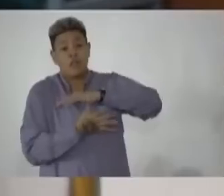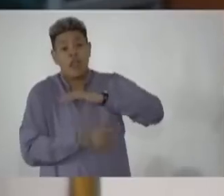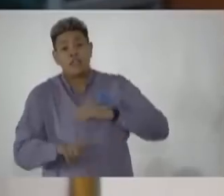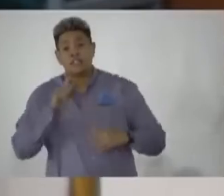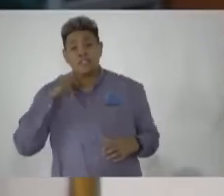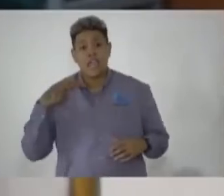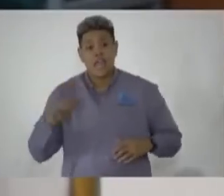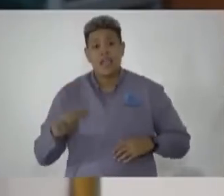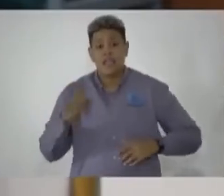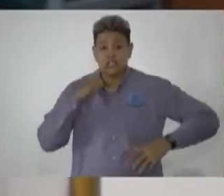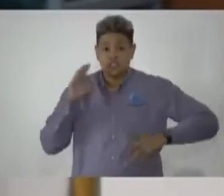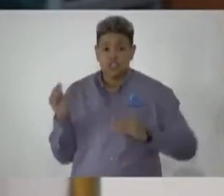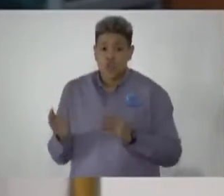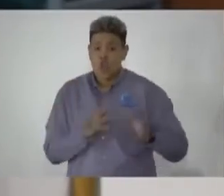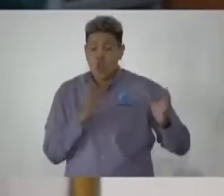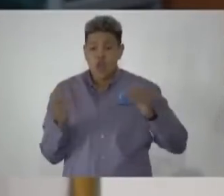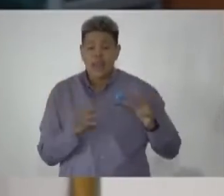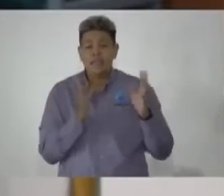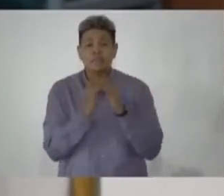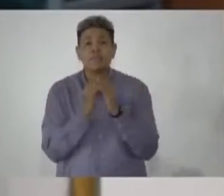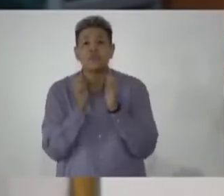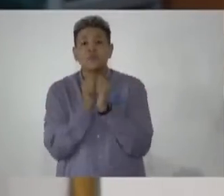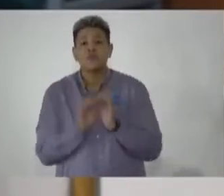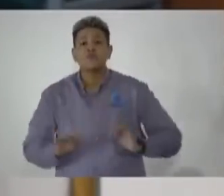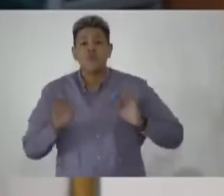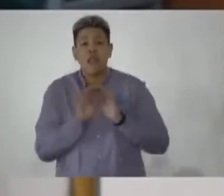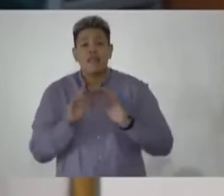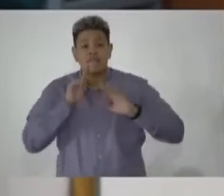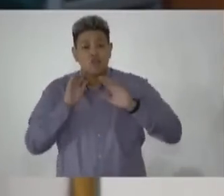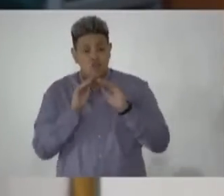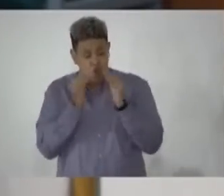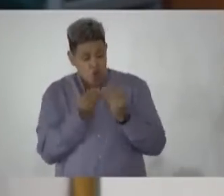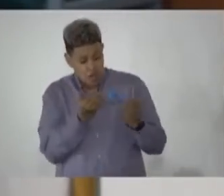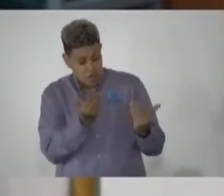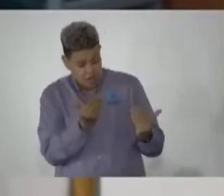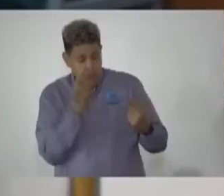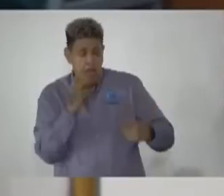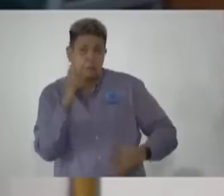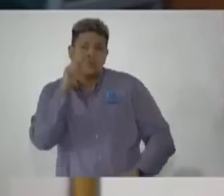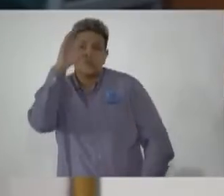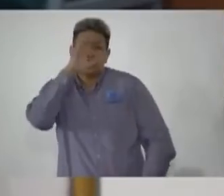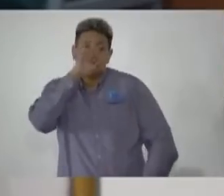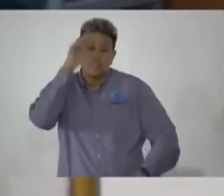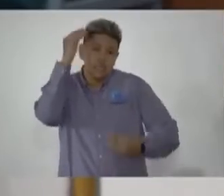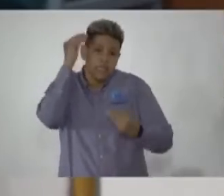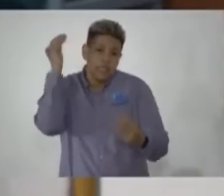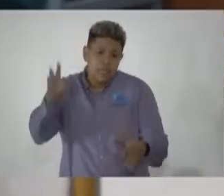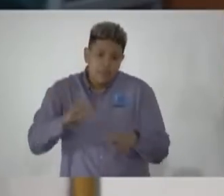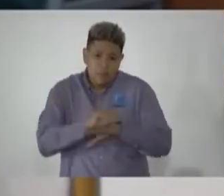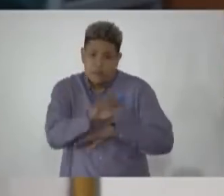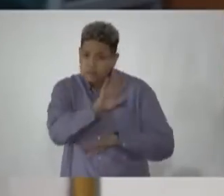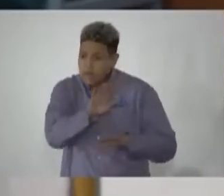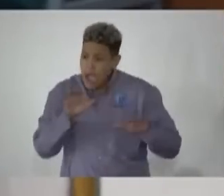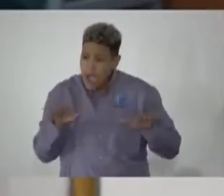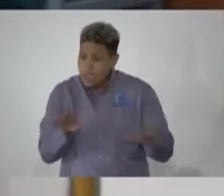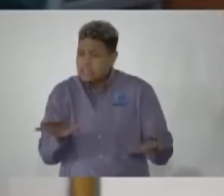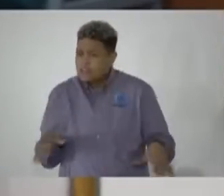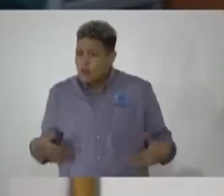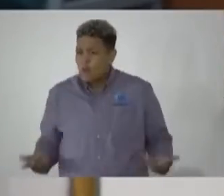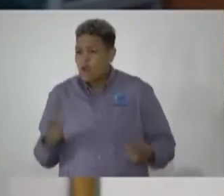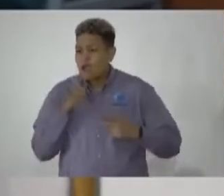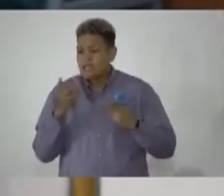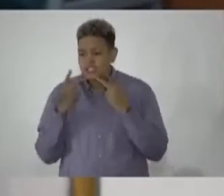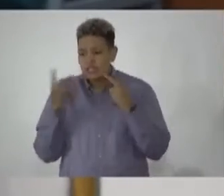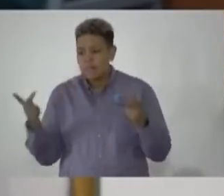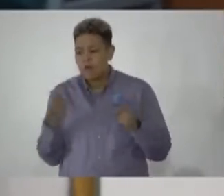H. Organizing meetings with relevant organizations in order to seek such information on their activities as the